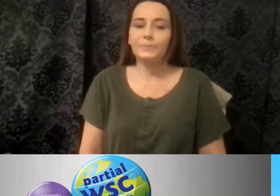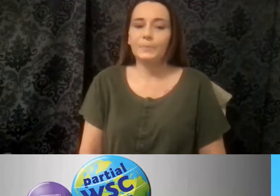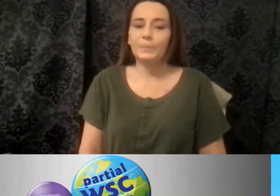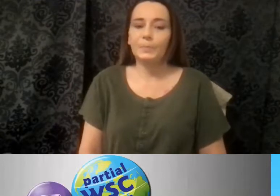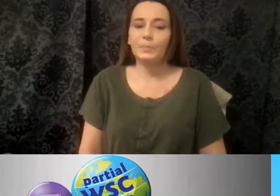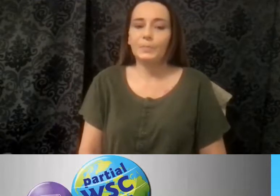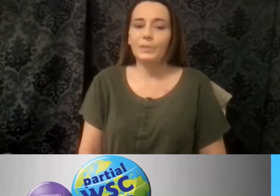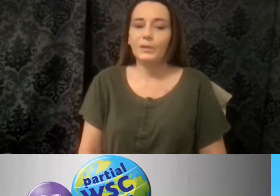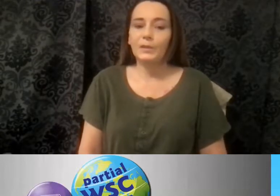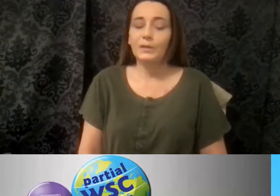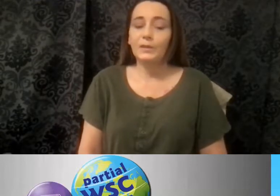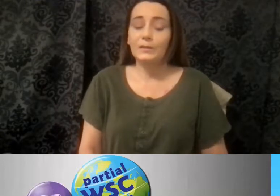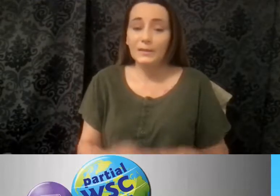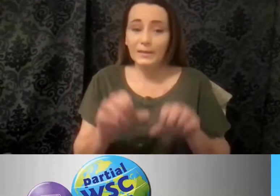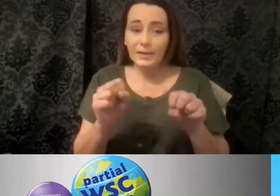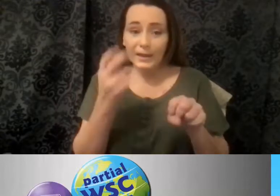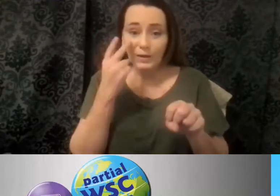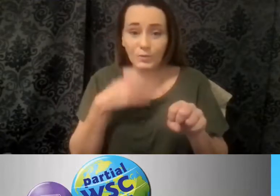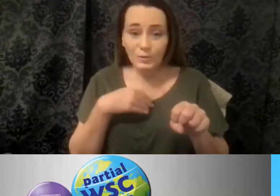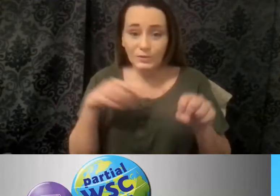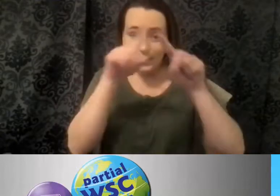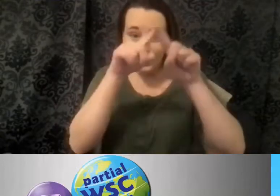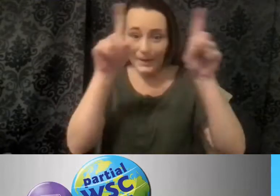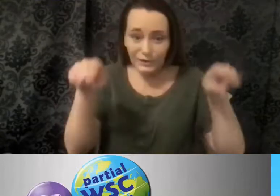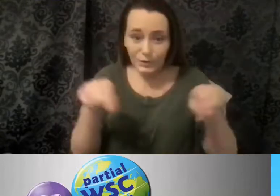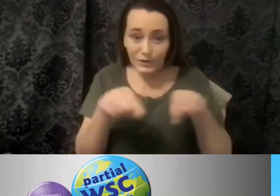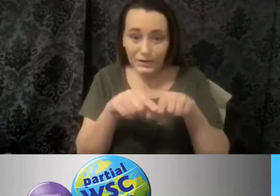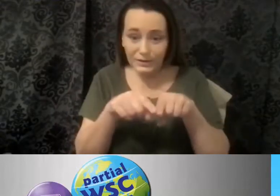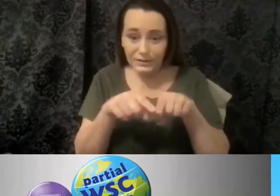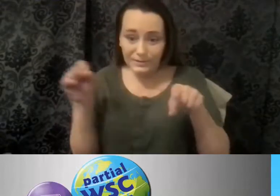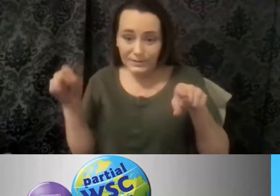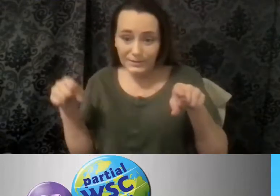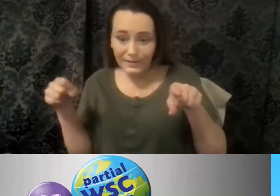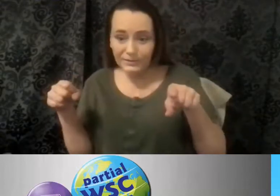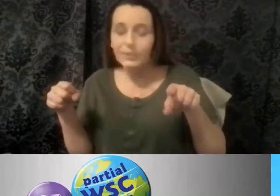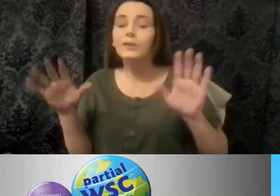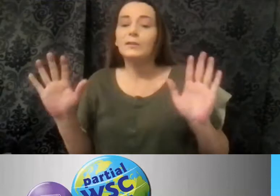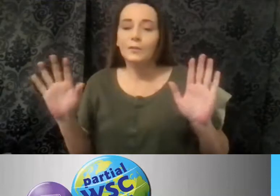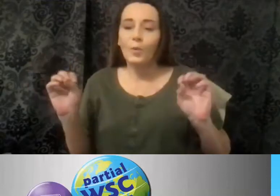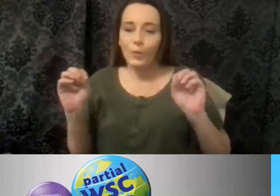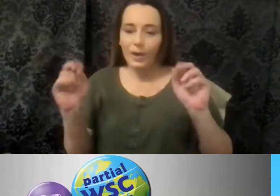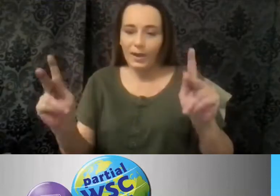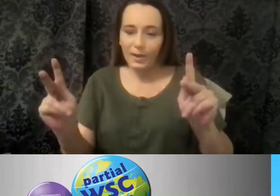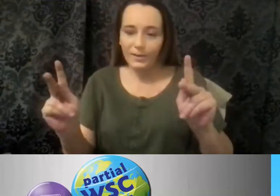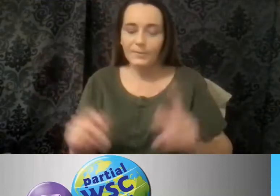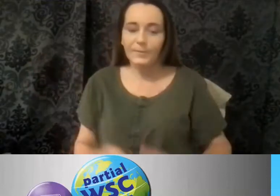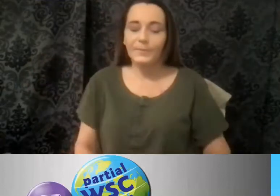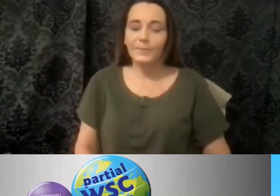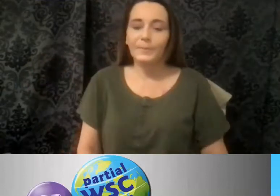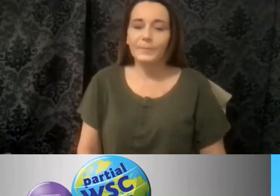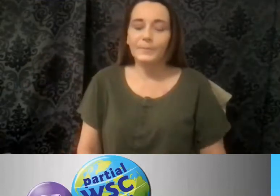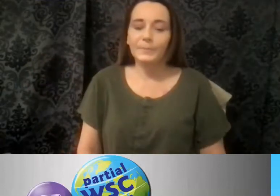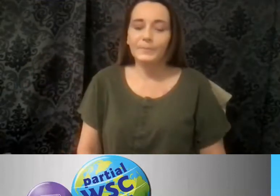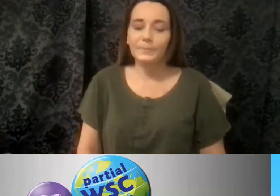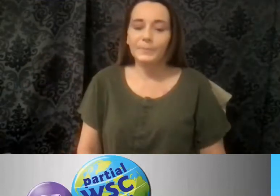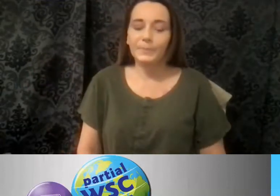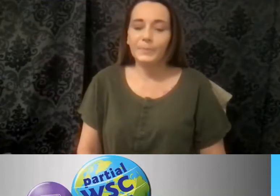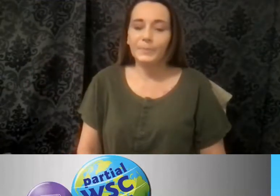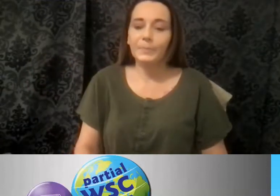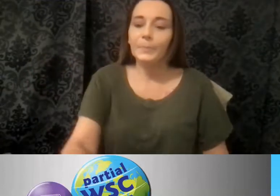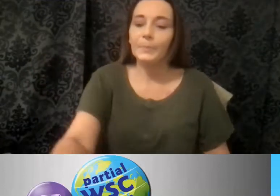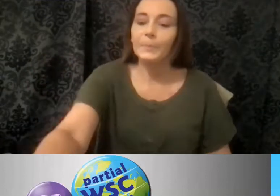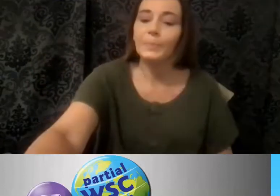Yes. Okay, so can you see my screen? Yes. Yes. Okay. Yeah, good. Okay, thank